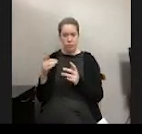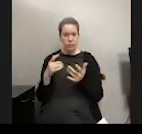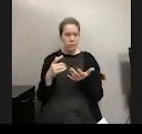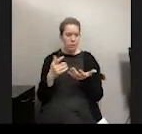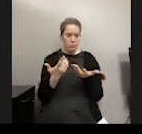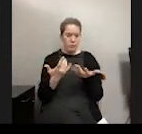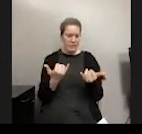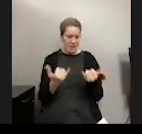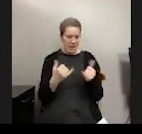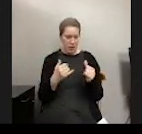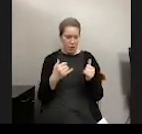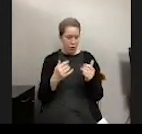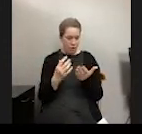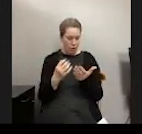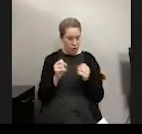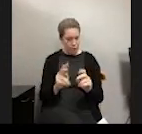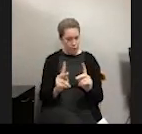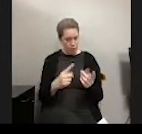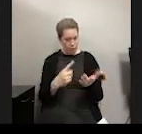answer. I really appreciate it.